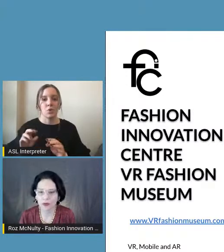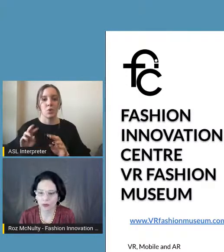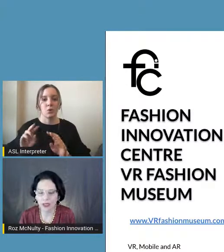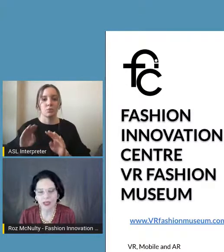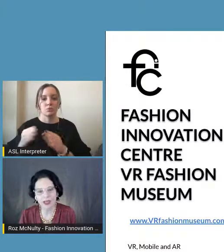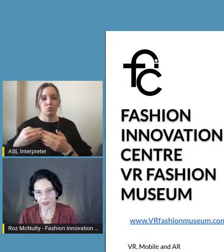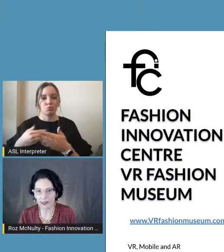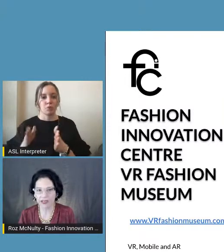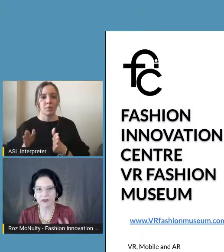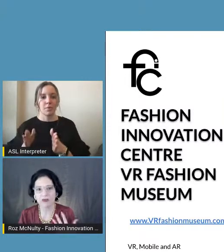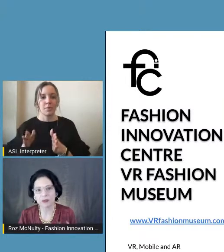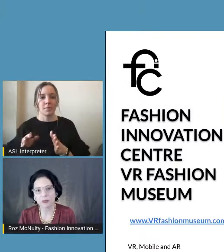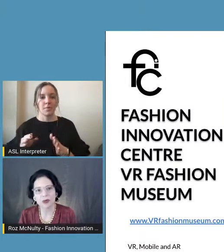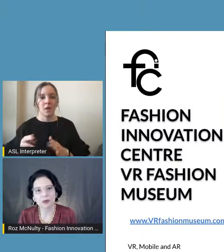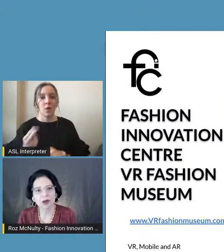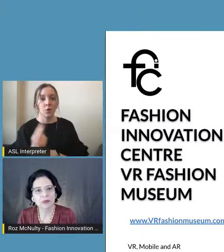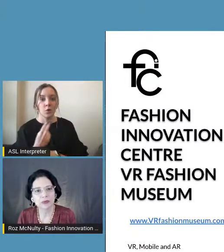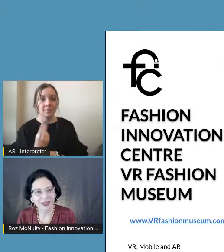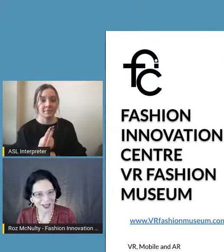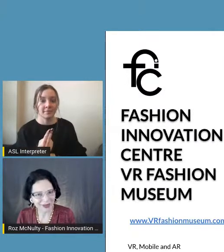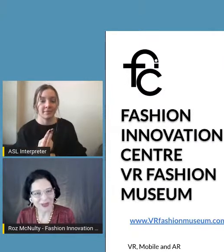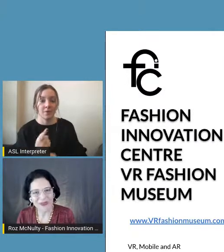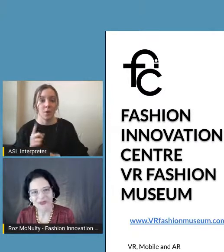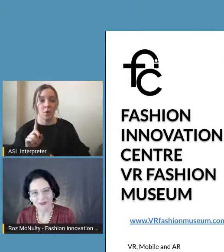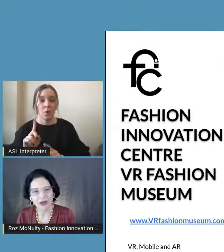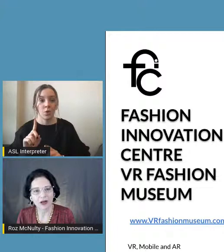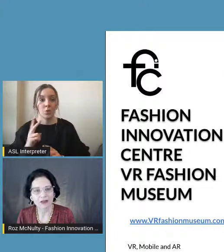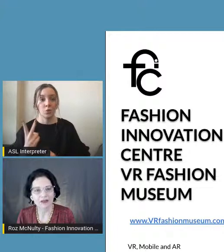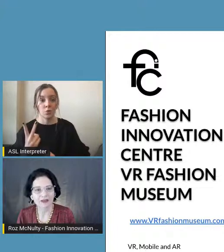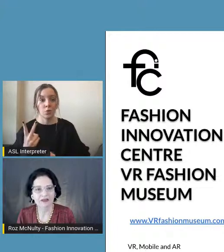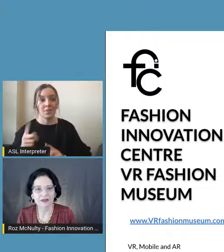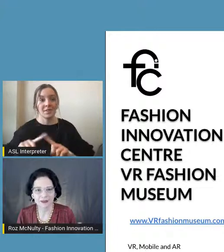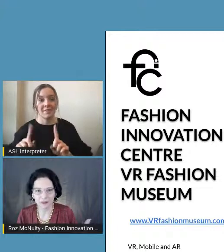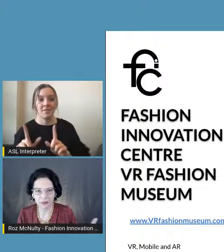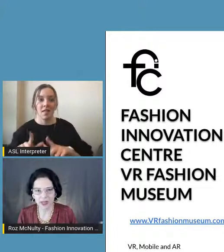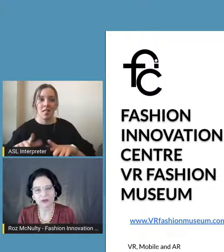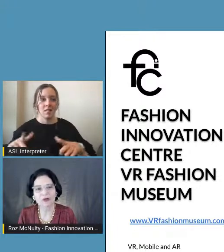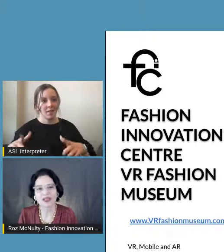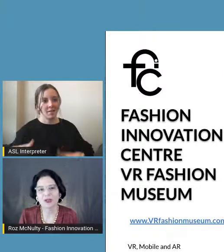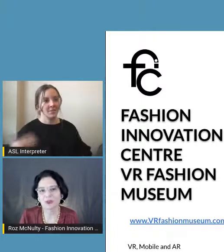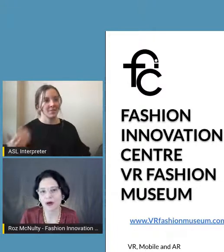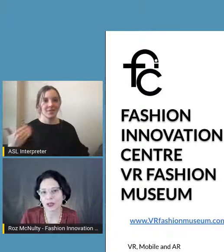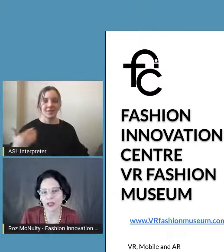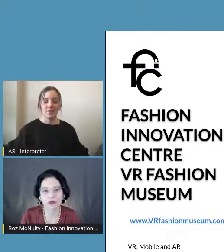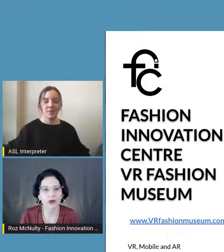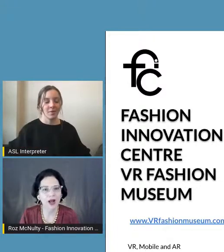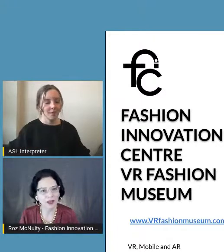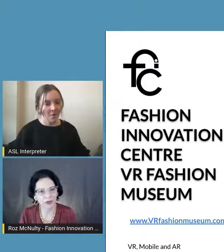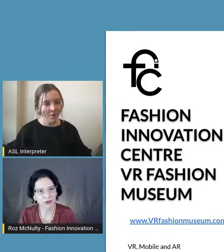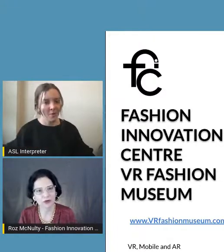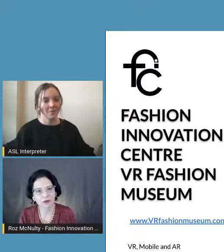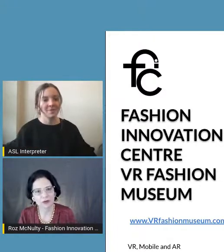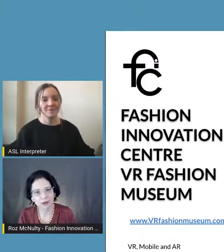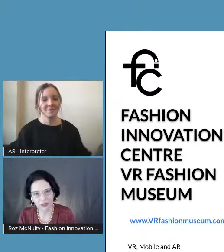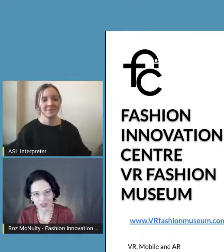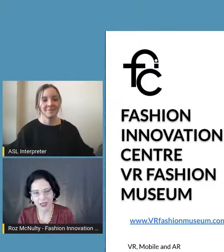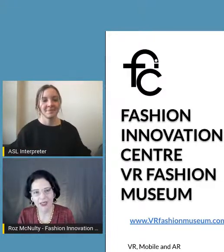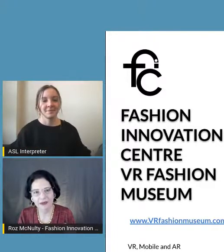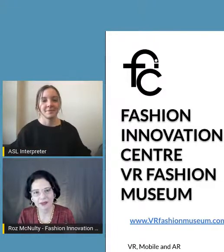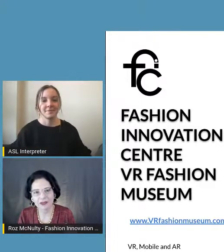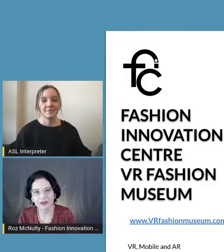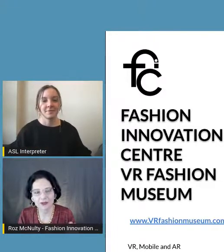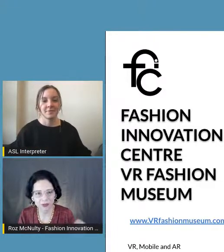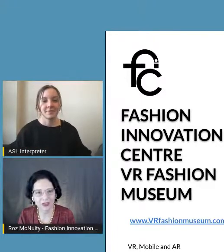languages. So again, the bigger problem now is Oculus penetrating the market or other